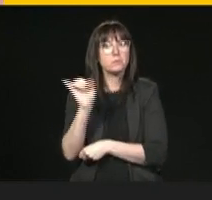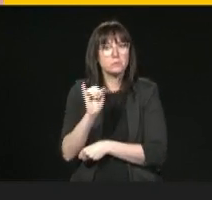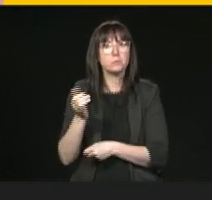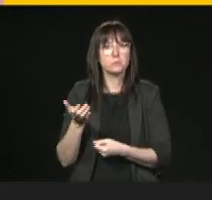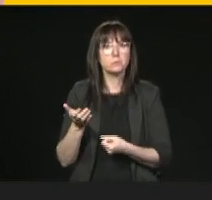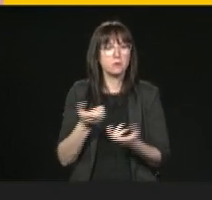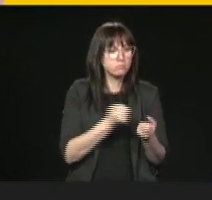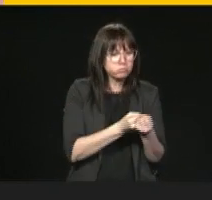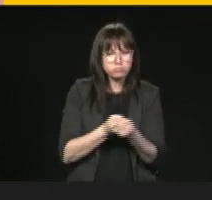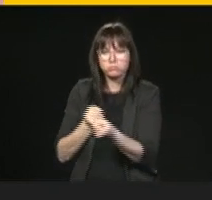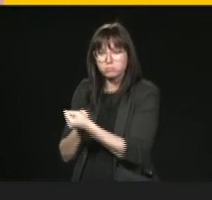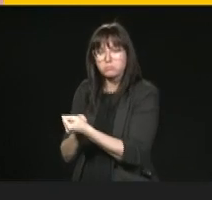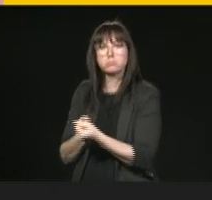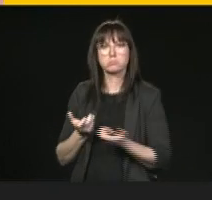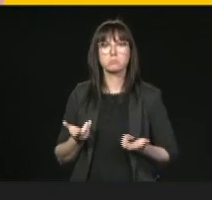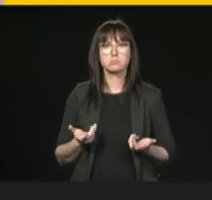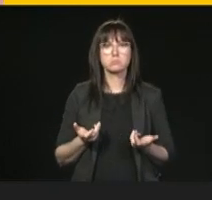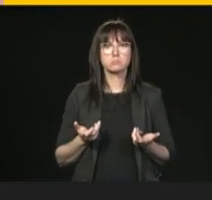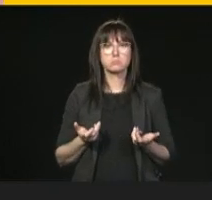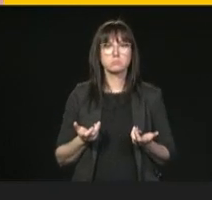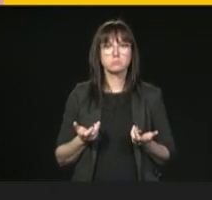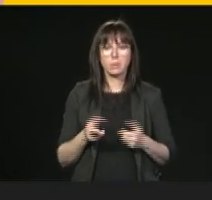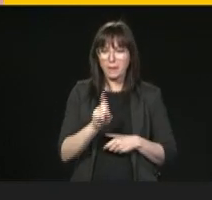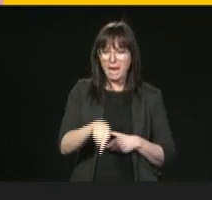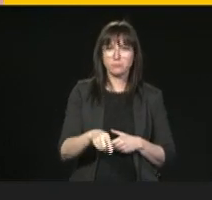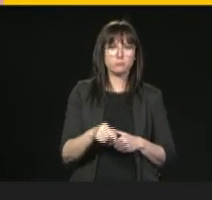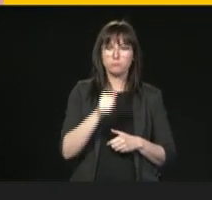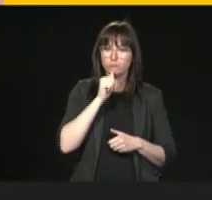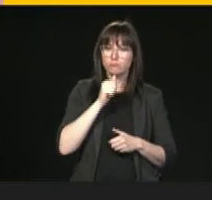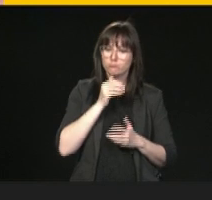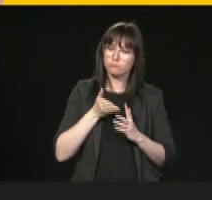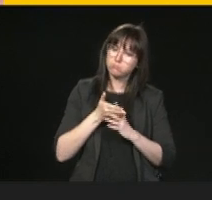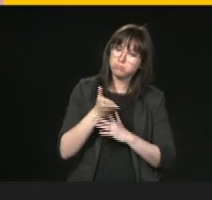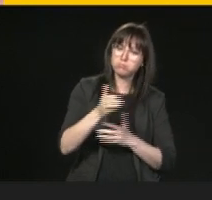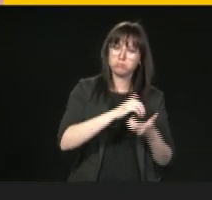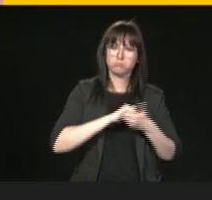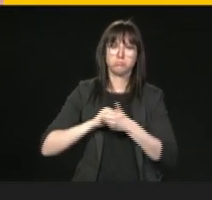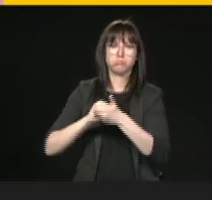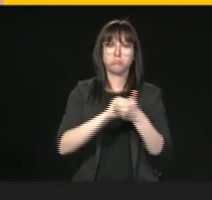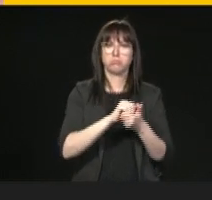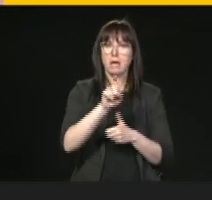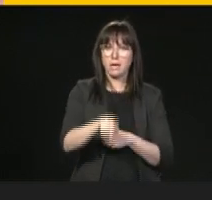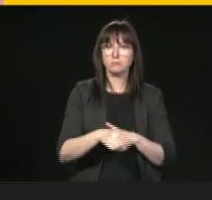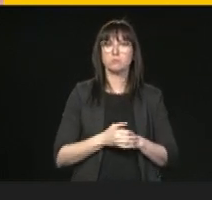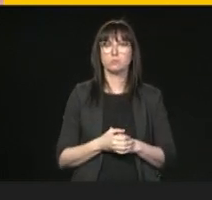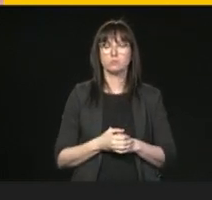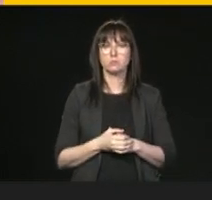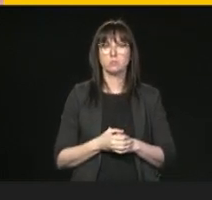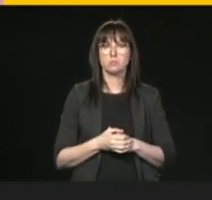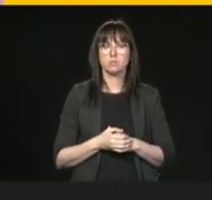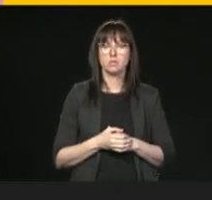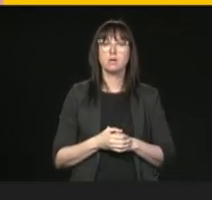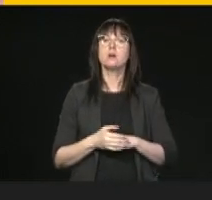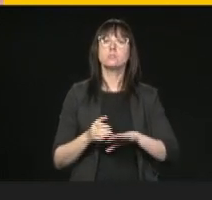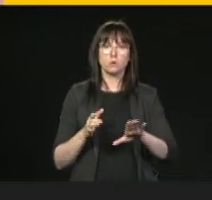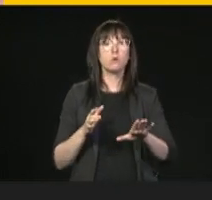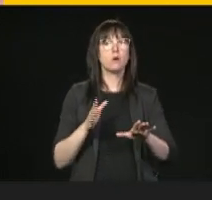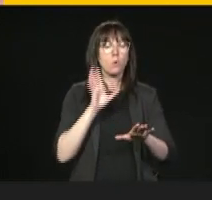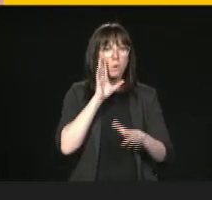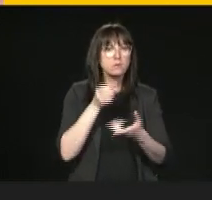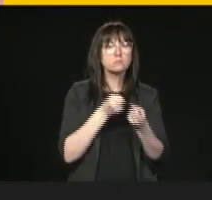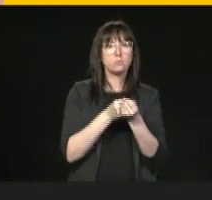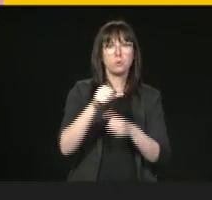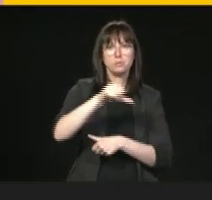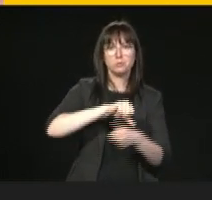need to go through this together. So confidence and feeling that we're all there to support each other are key, not only messages,